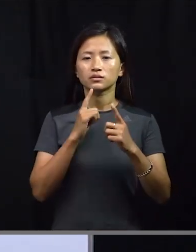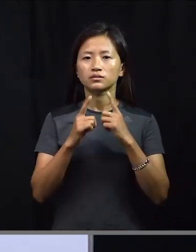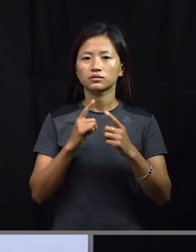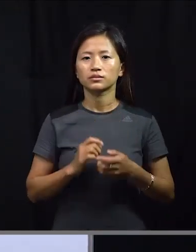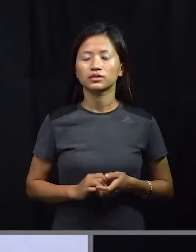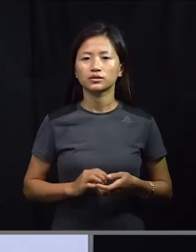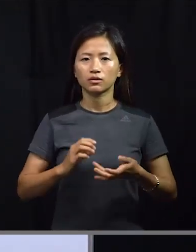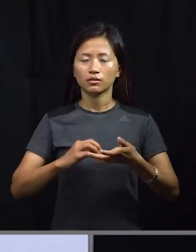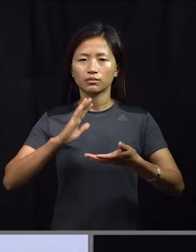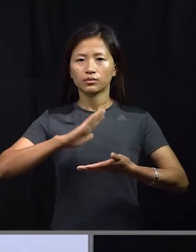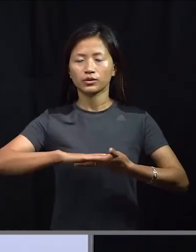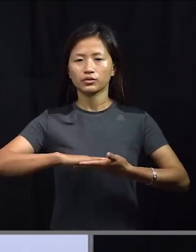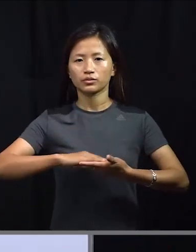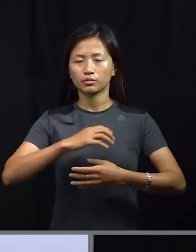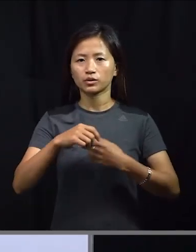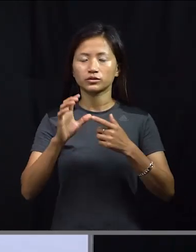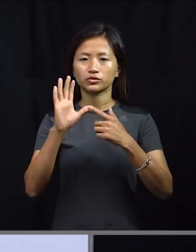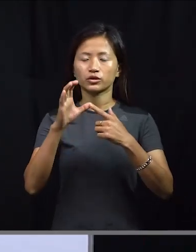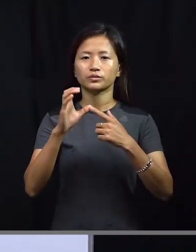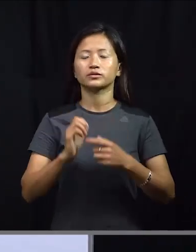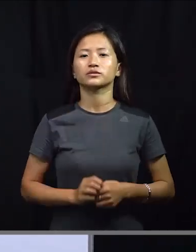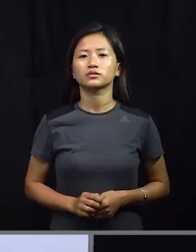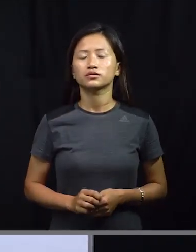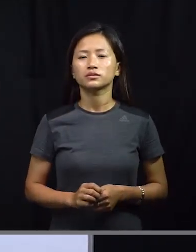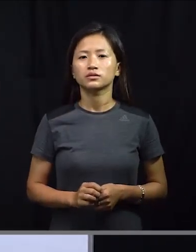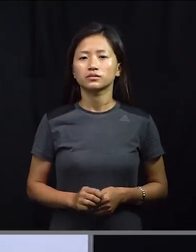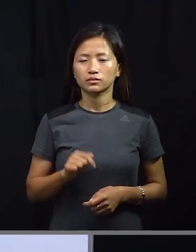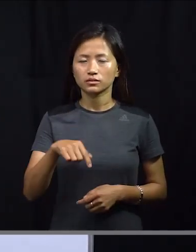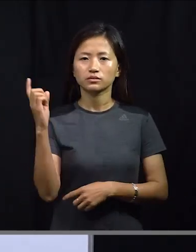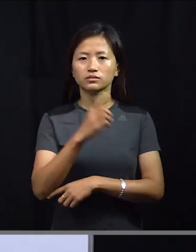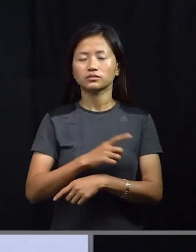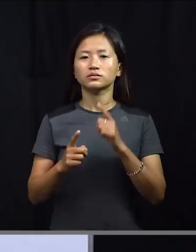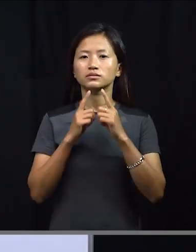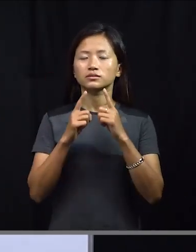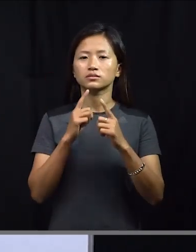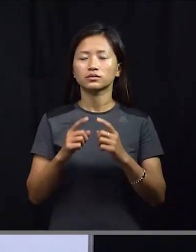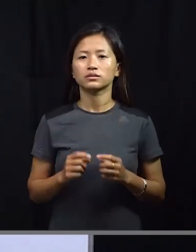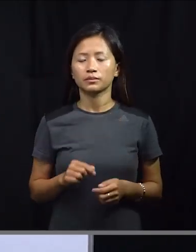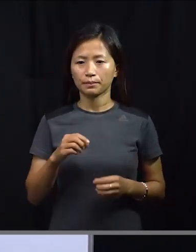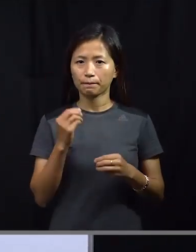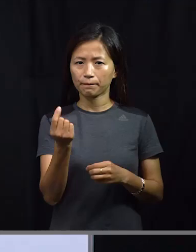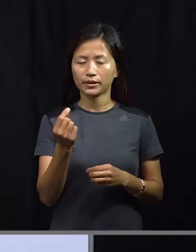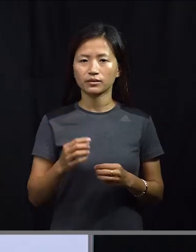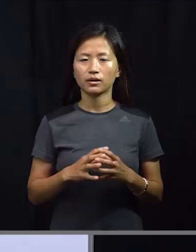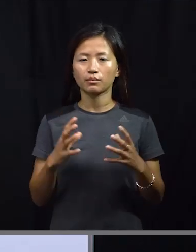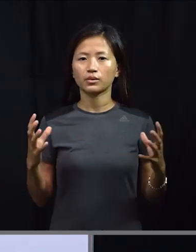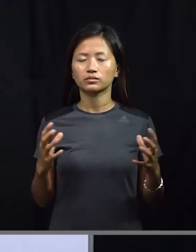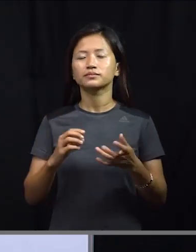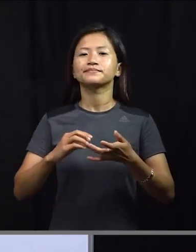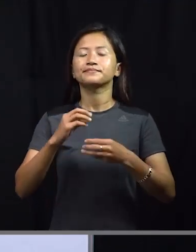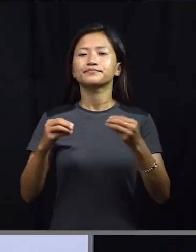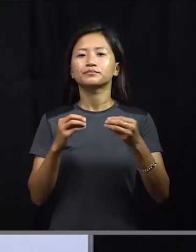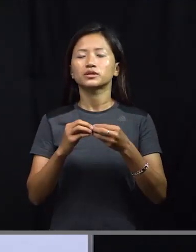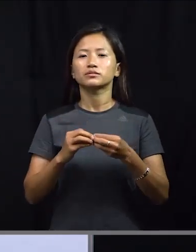discussed about the marriage among the tribals. And today, I would like to discuss a little bit about the marriage among